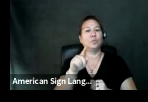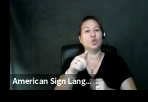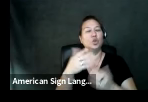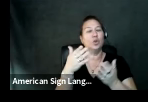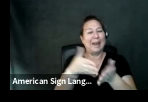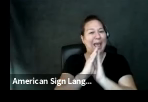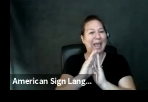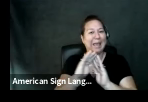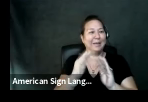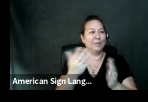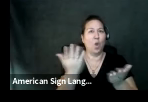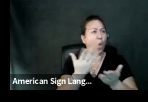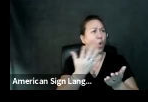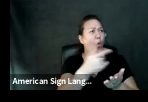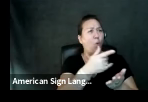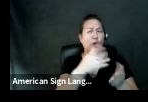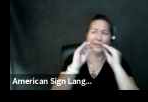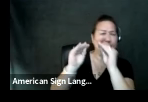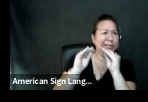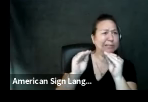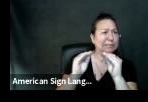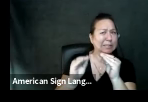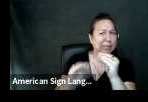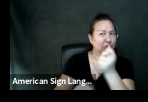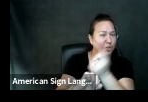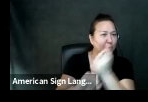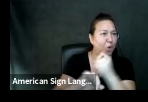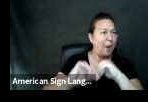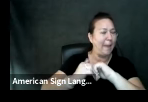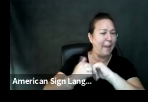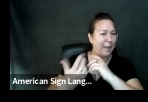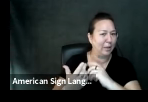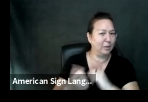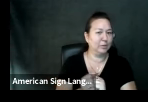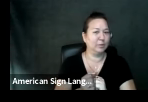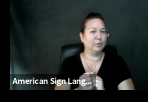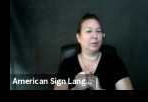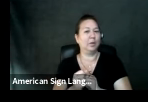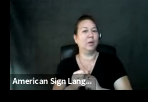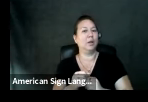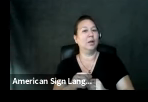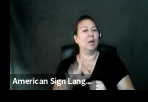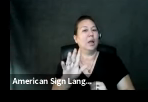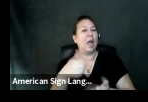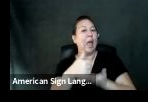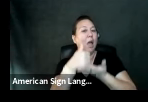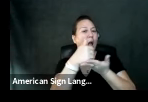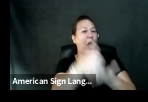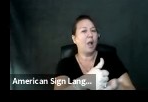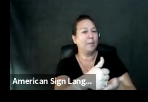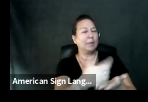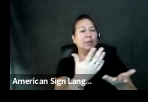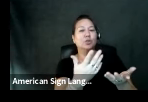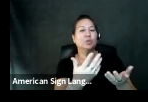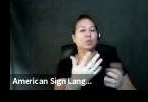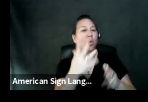used to support your child. Those are important. Accommodations, definitely we encourage you to ask questions about the types of